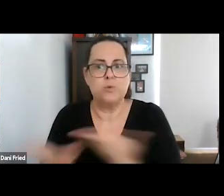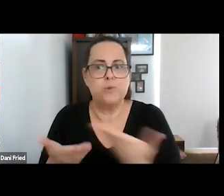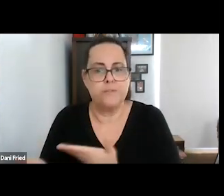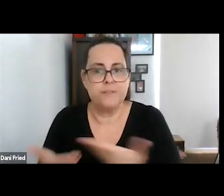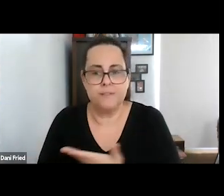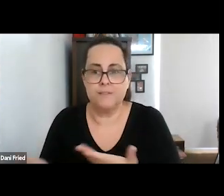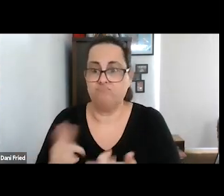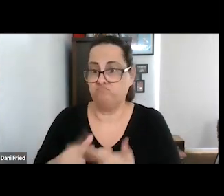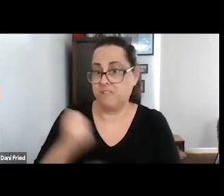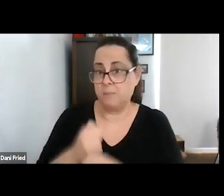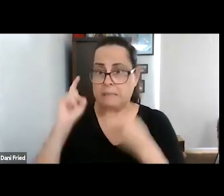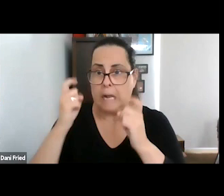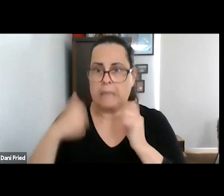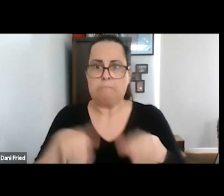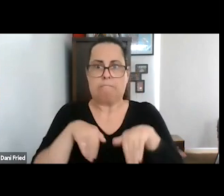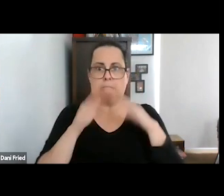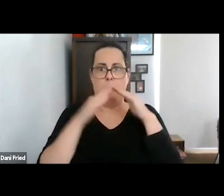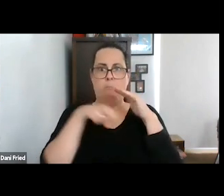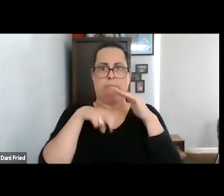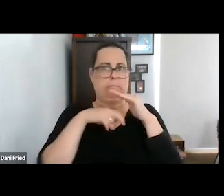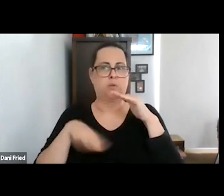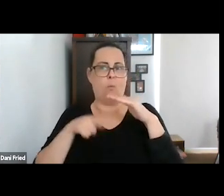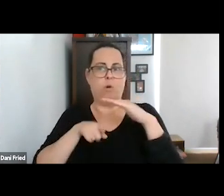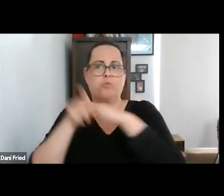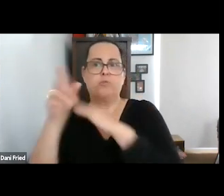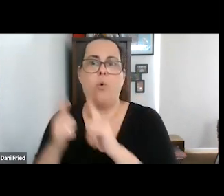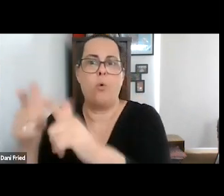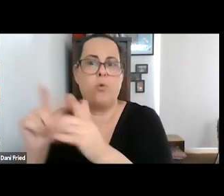practice. So there can be anxiety about leaving the house.